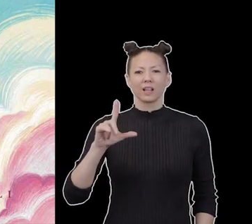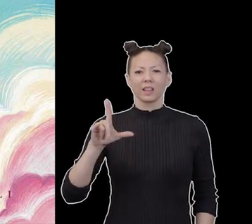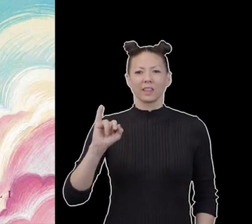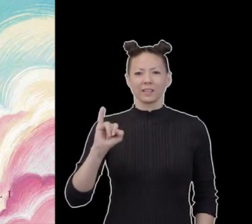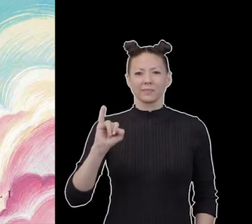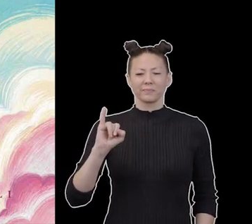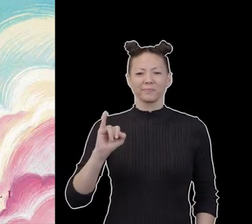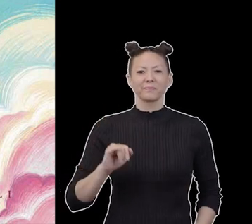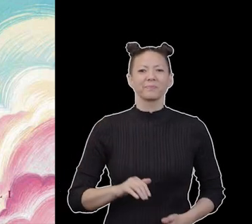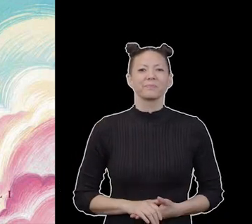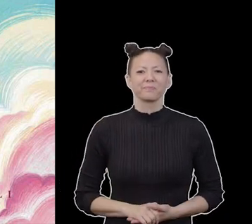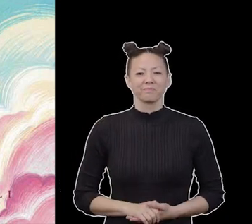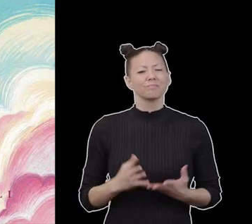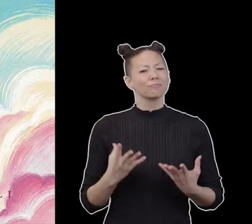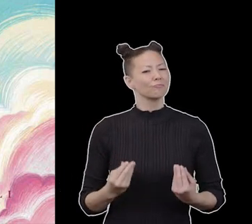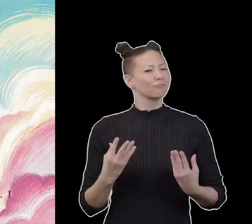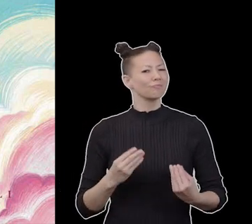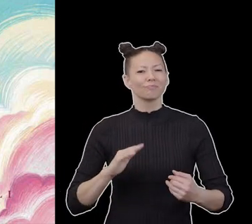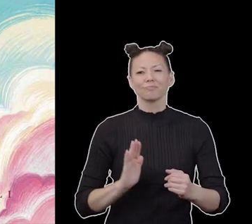Anne Baratashvili.